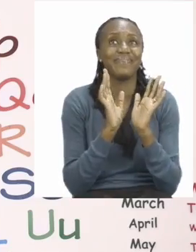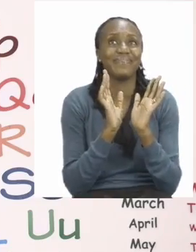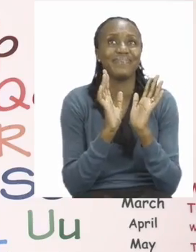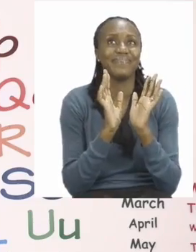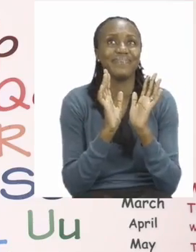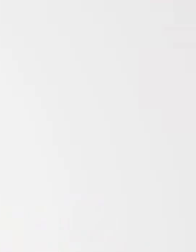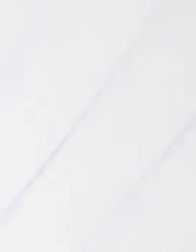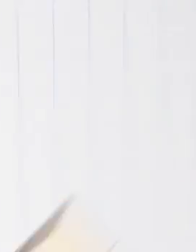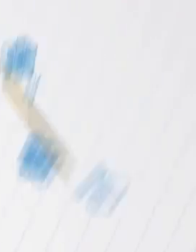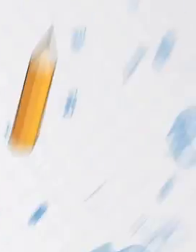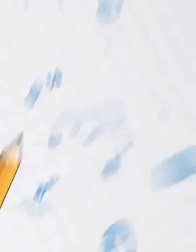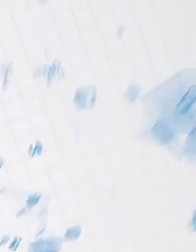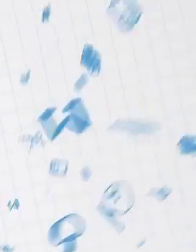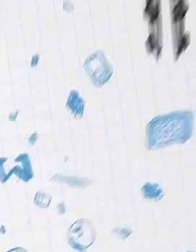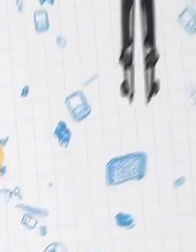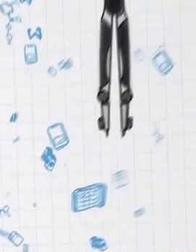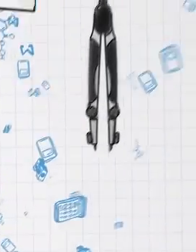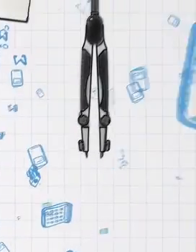goodbye.